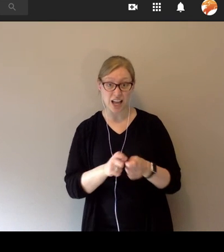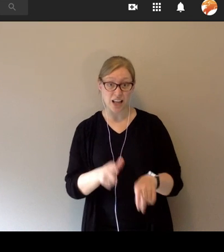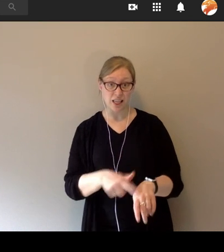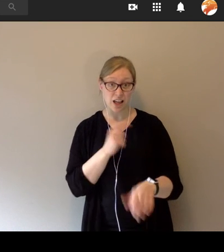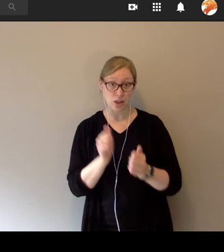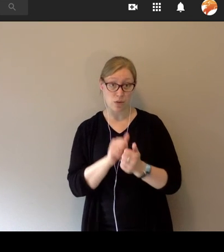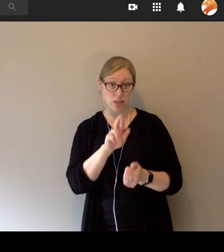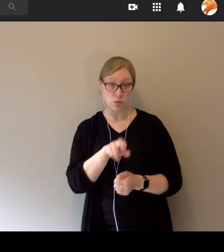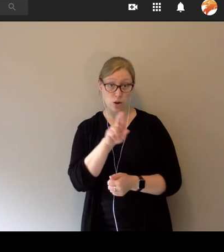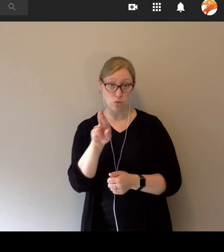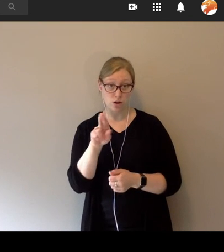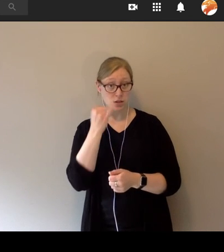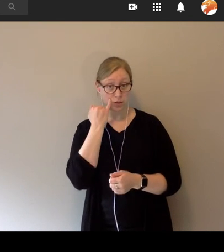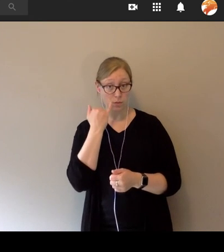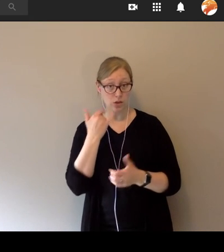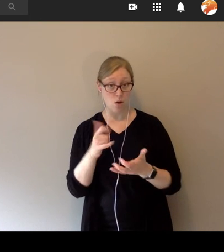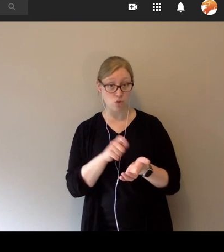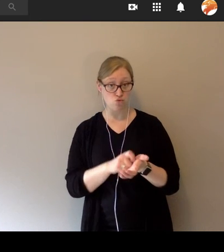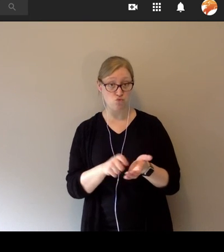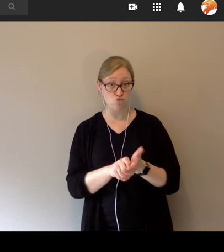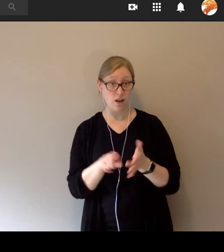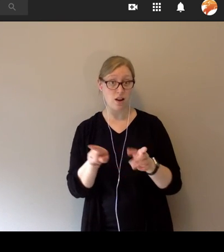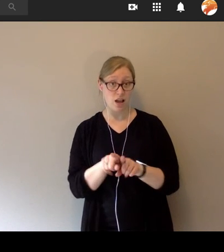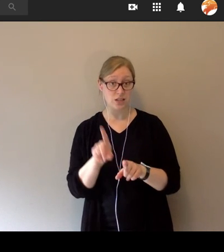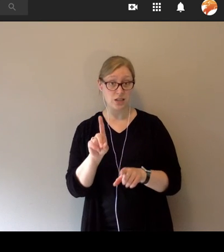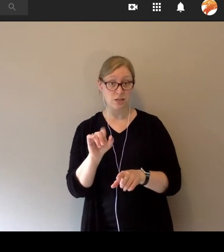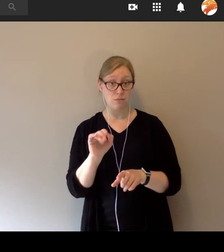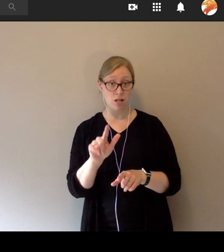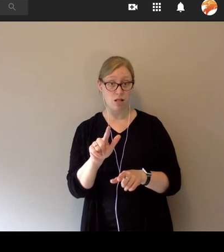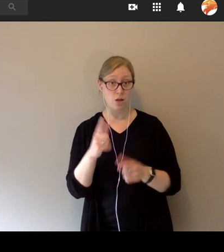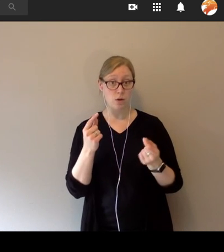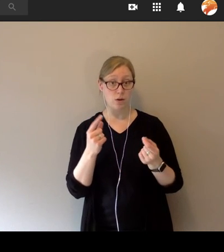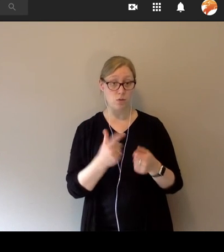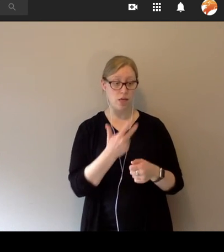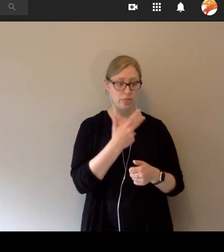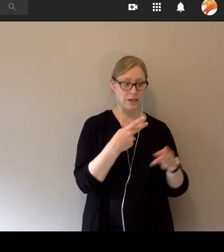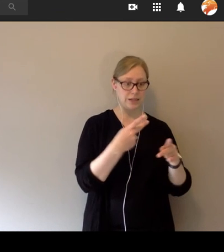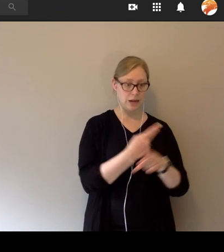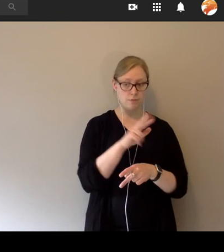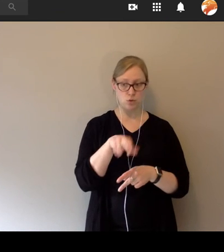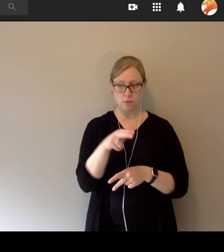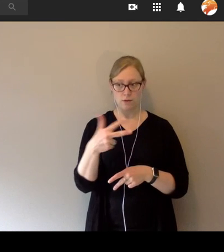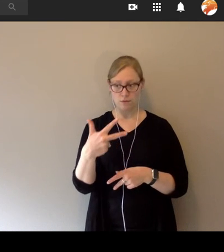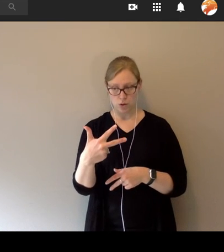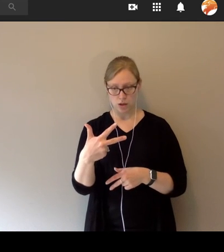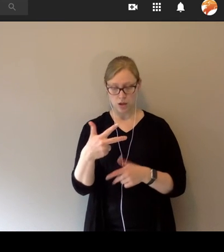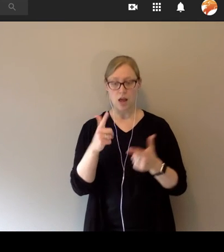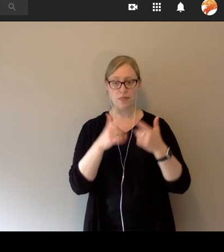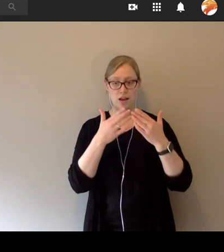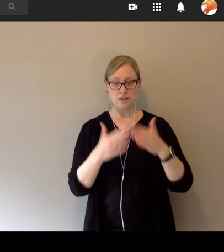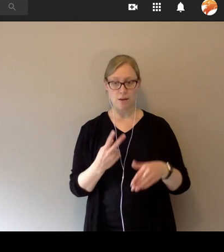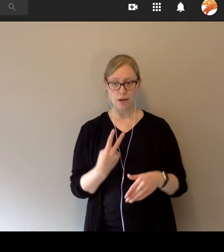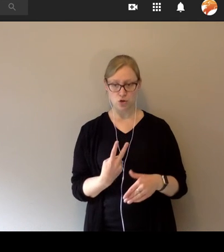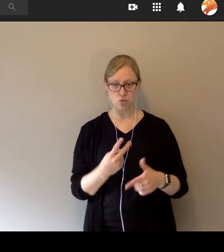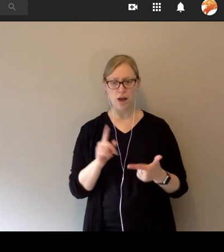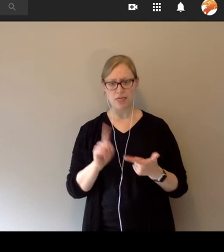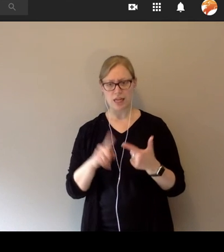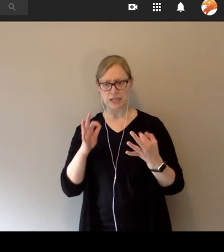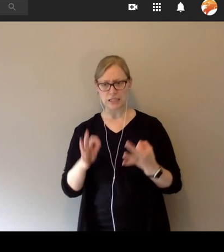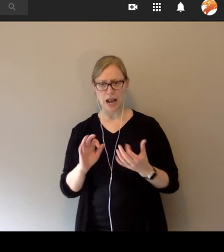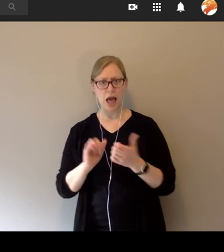write it as a decimal, I would have to do 3 times the square root of 3 divided by 2, and then decide how accurate I need it to be to round